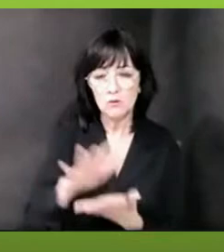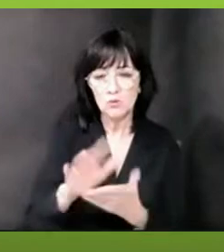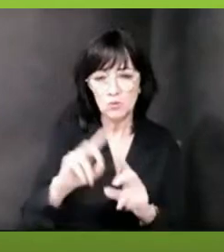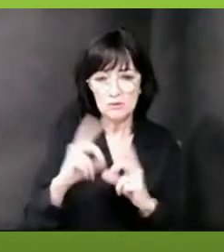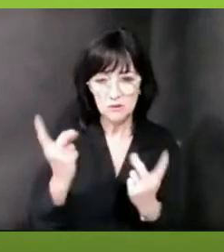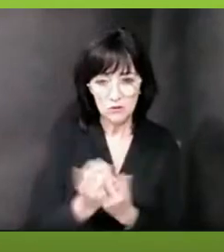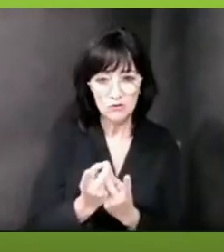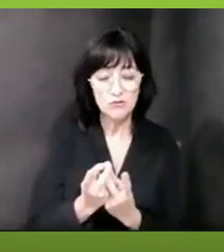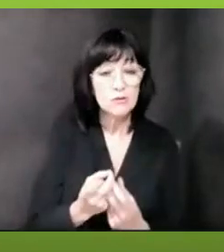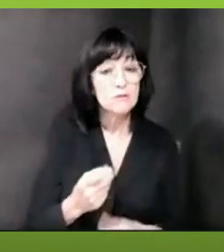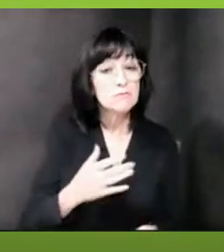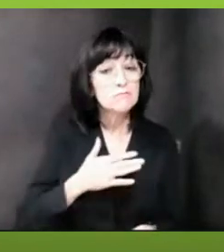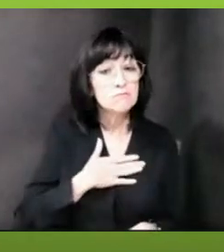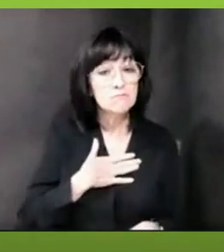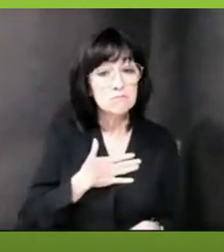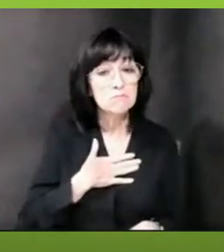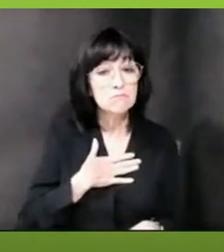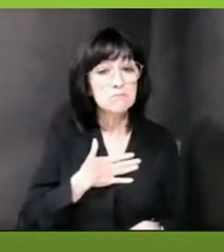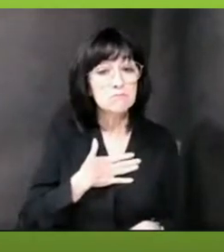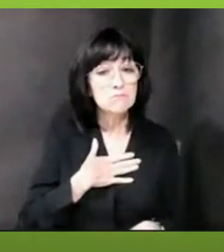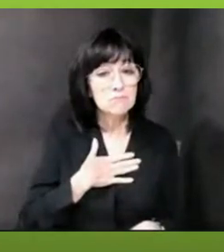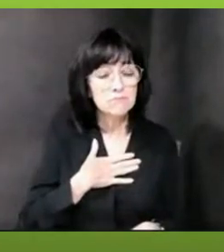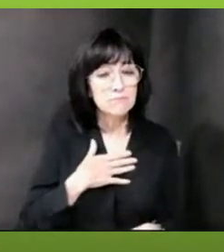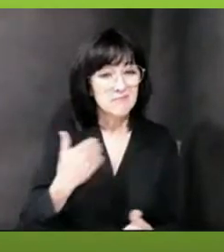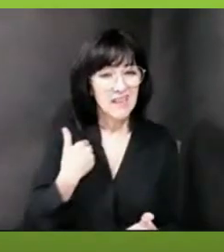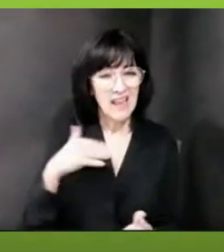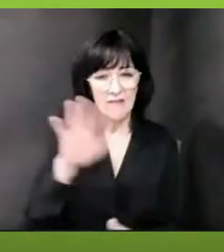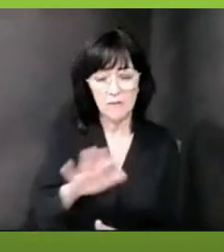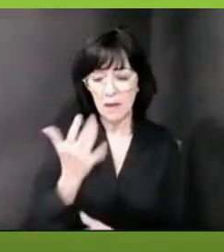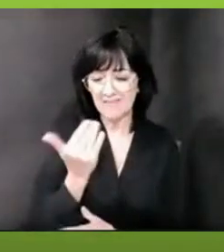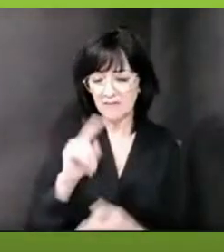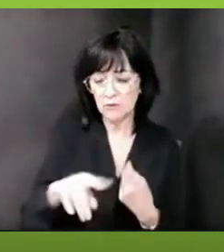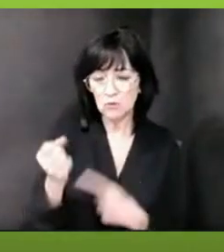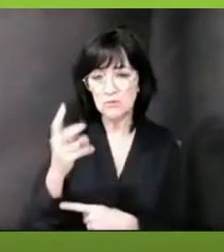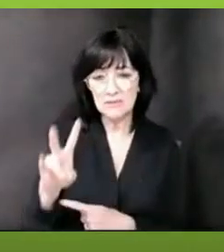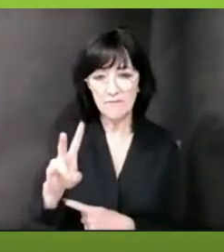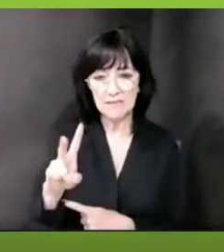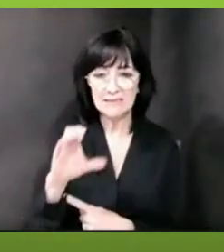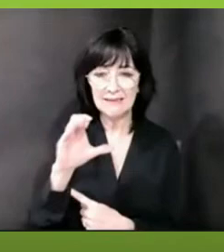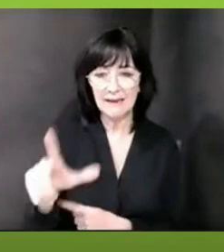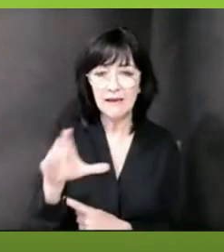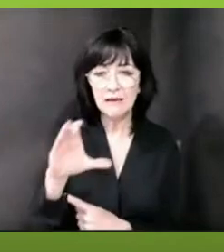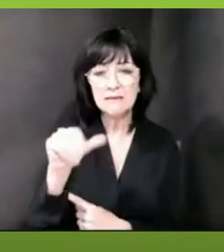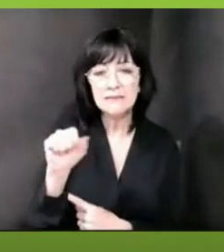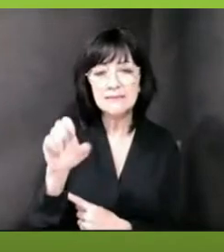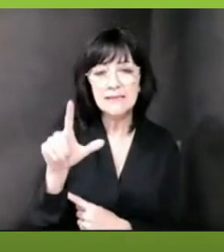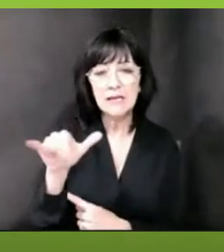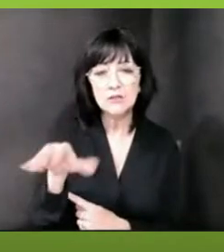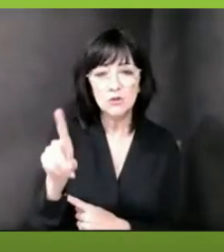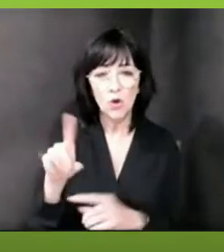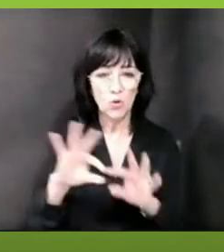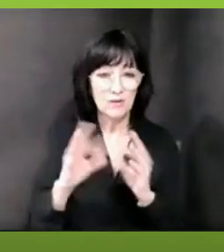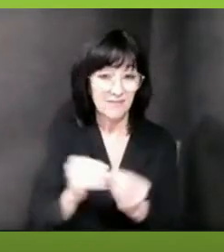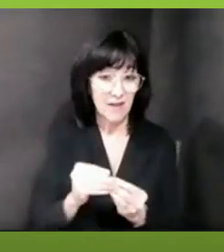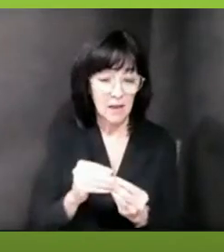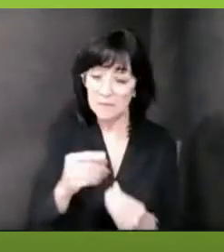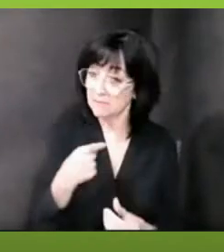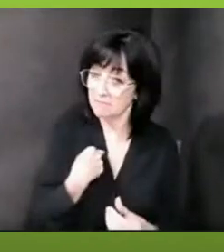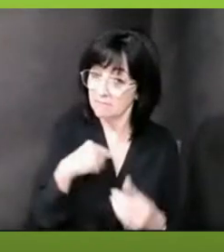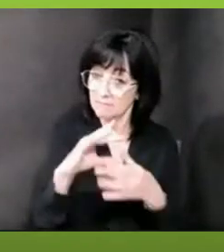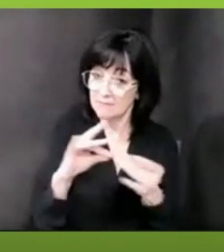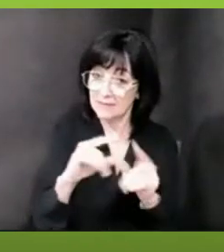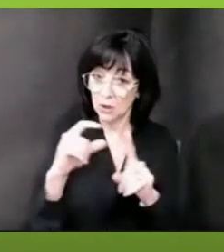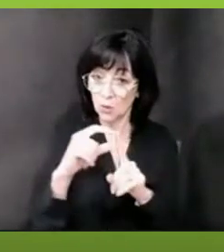carry about 15 to 17 caseload families. And the reason why I say families is because we don't only work with students, we work